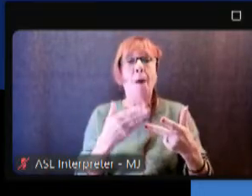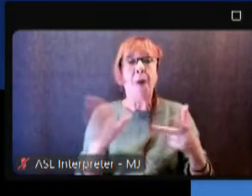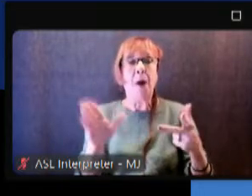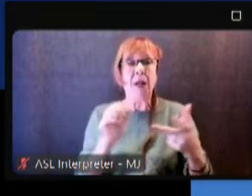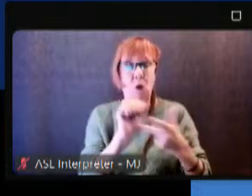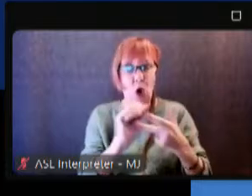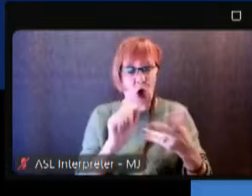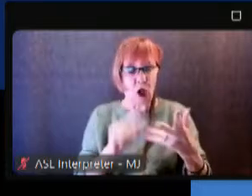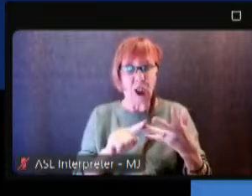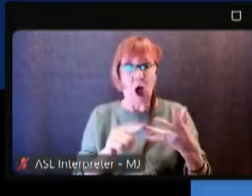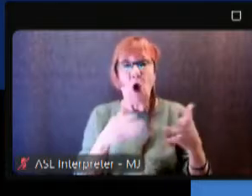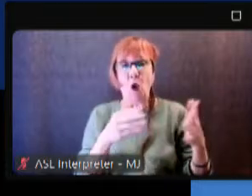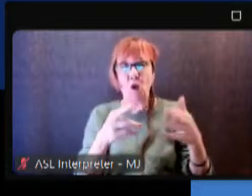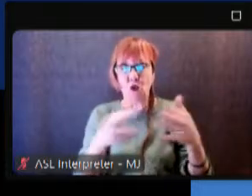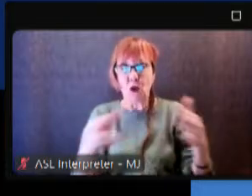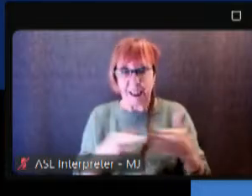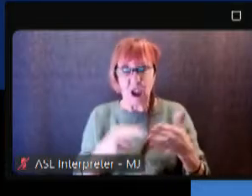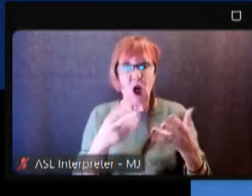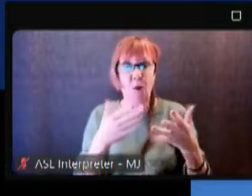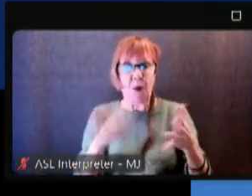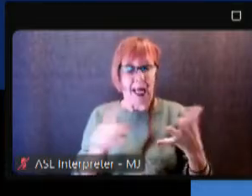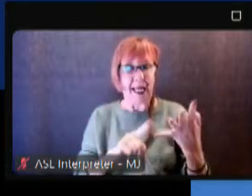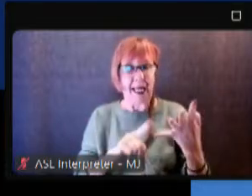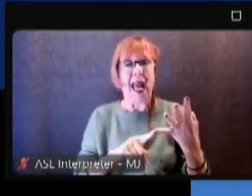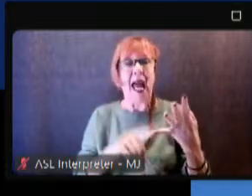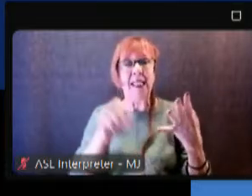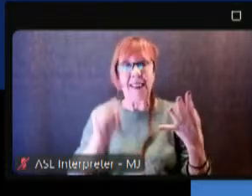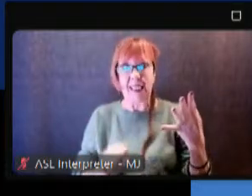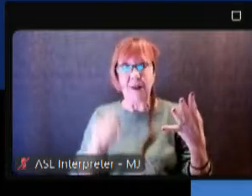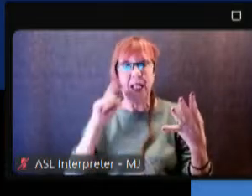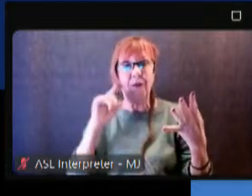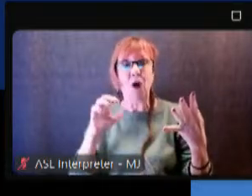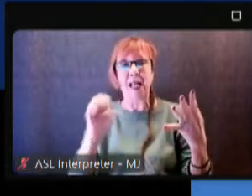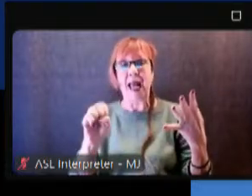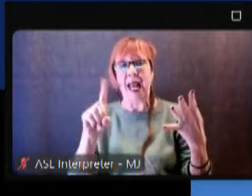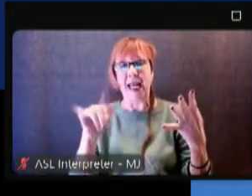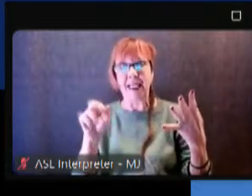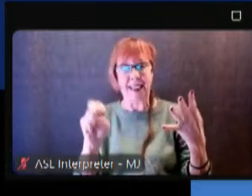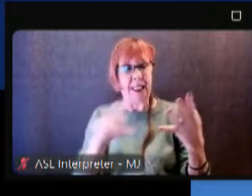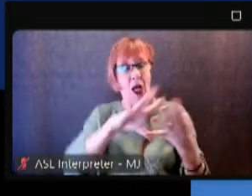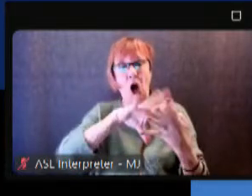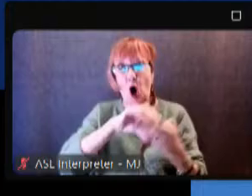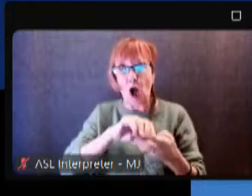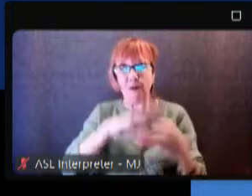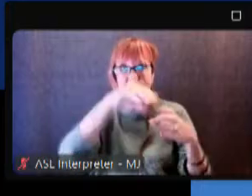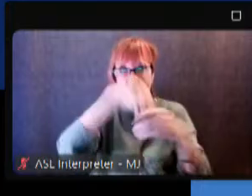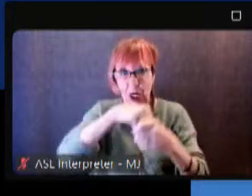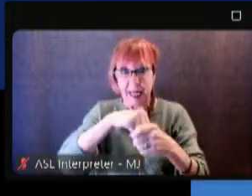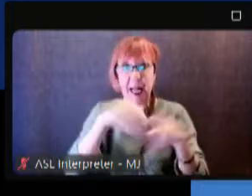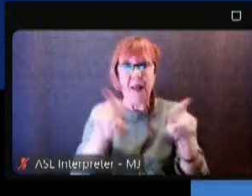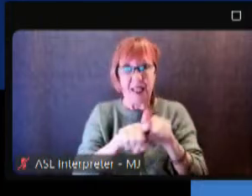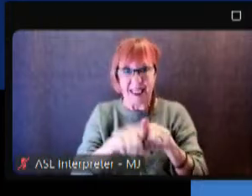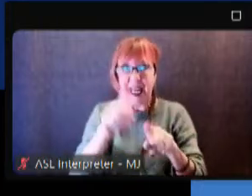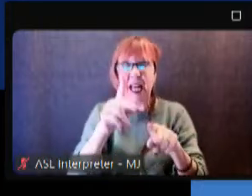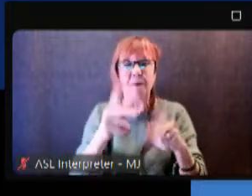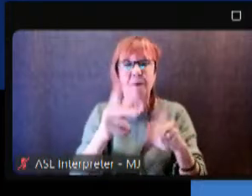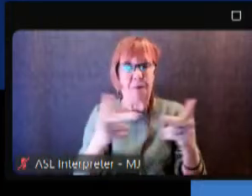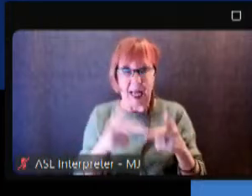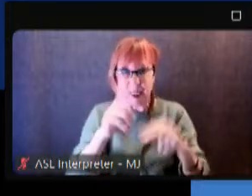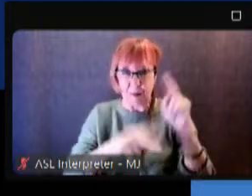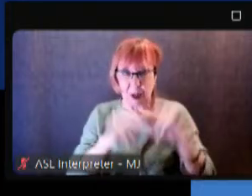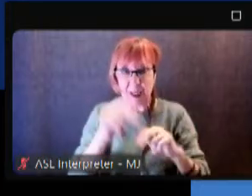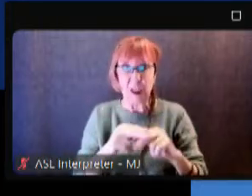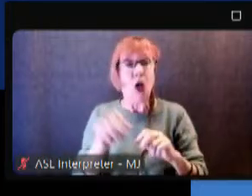Southern California Edison are all located together to answer questions and process permits. Walk-ins are welcome from 8